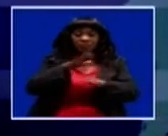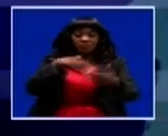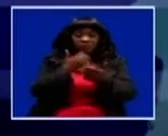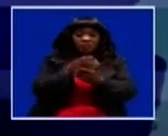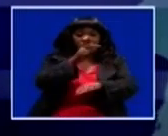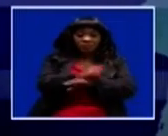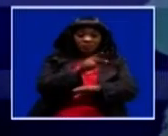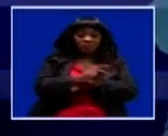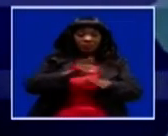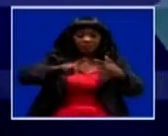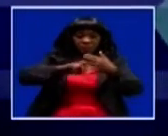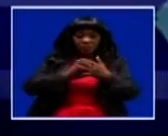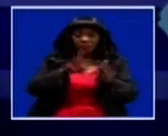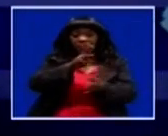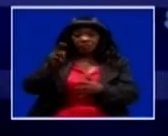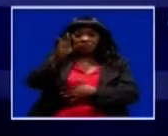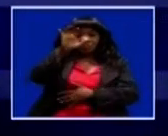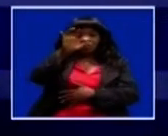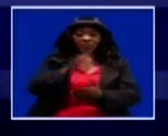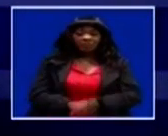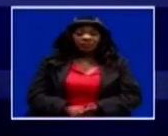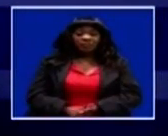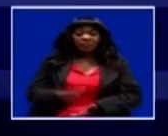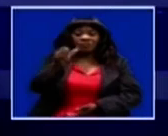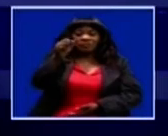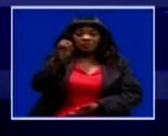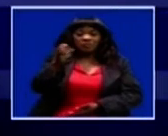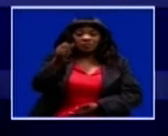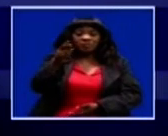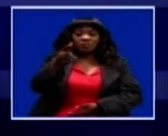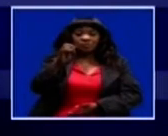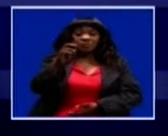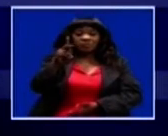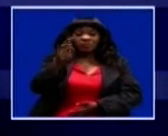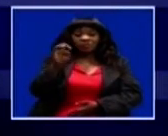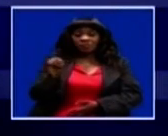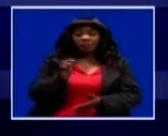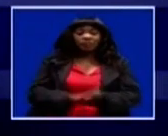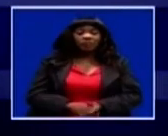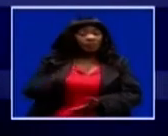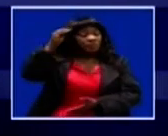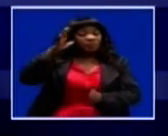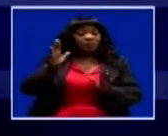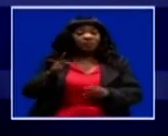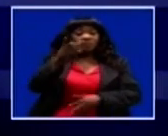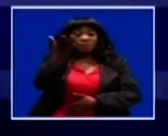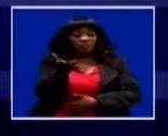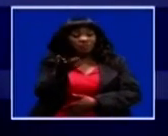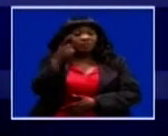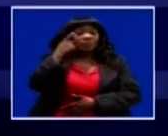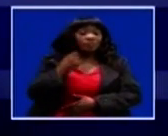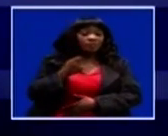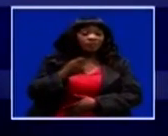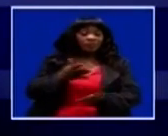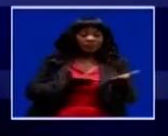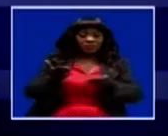projects initiated in Western Province and Sesheke in particular. The minister is in the province to check on health